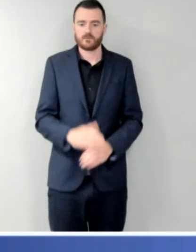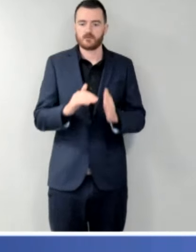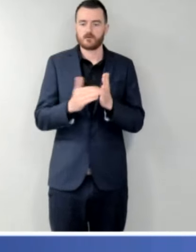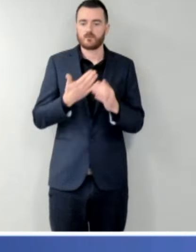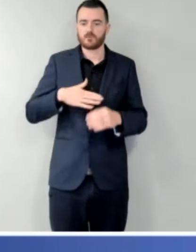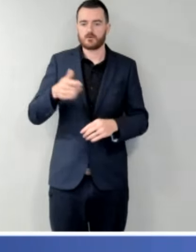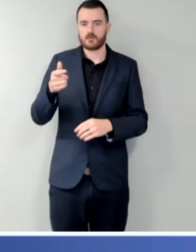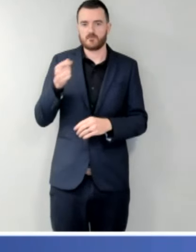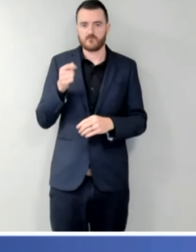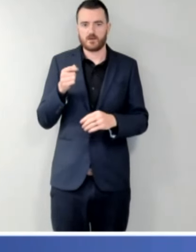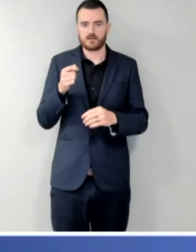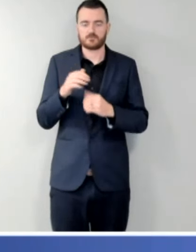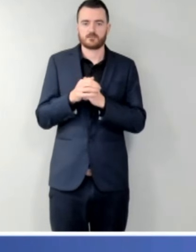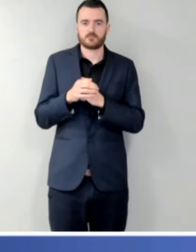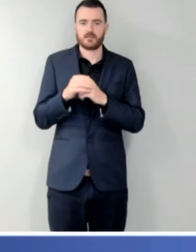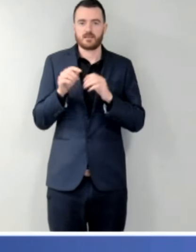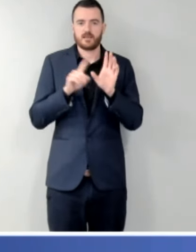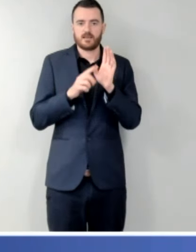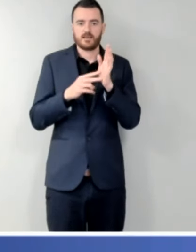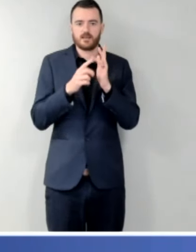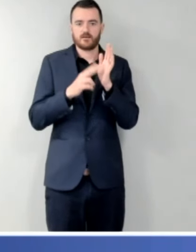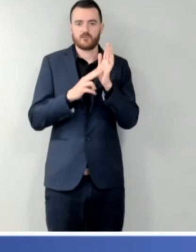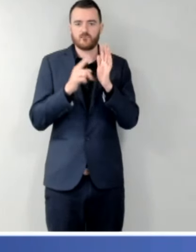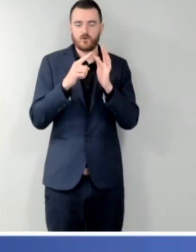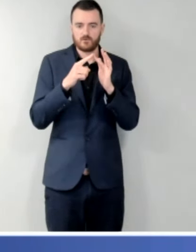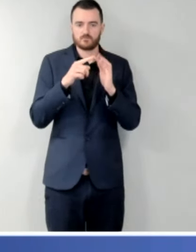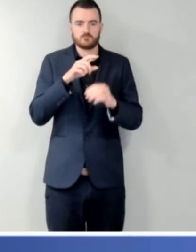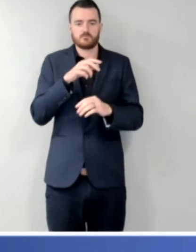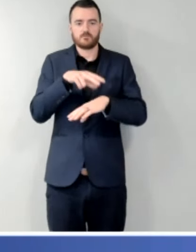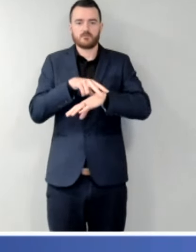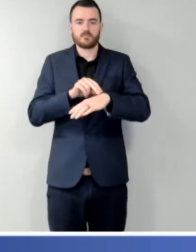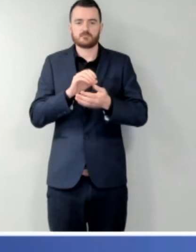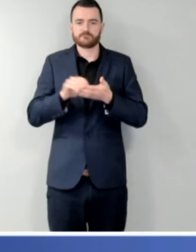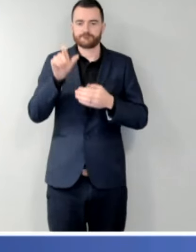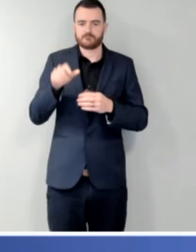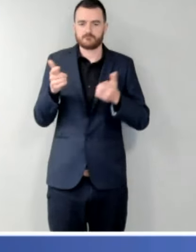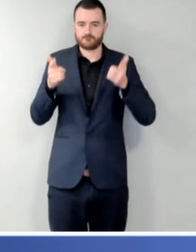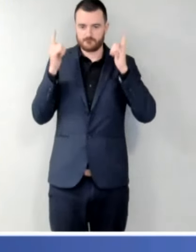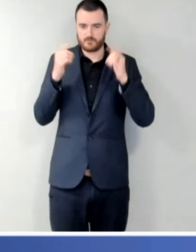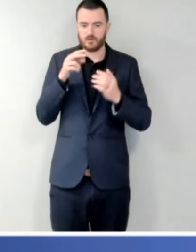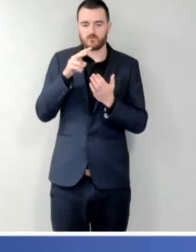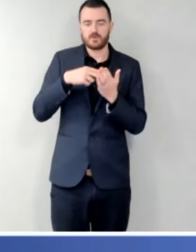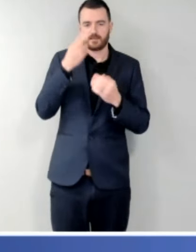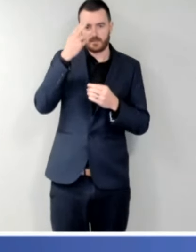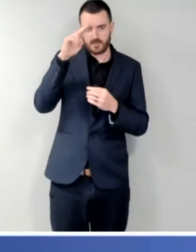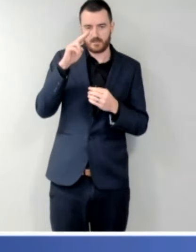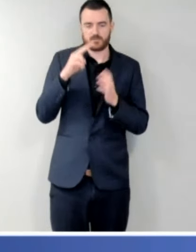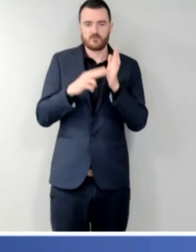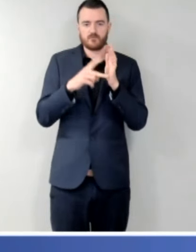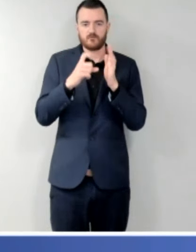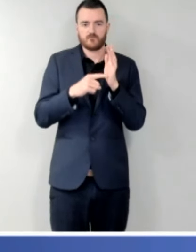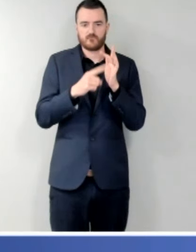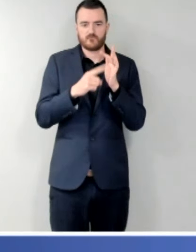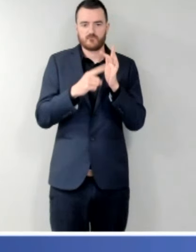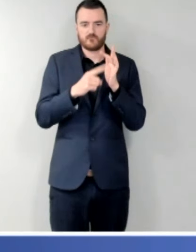Detective Superintendent Yvonne Crozier to read the names of the victims as the victims and loved ones place a flower in the wreath. I invite